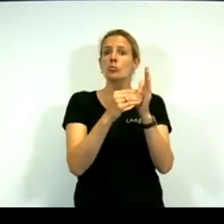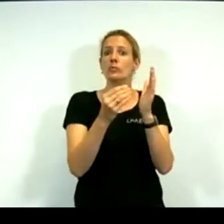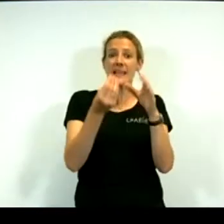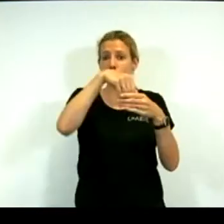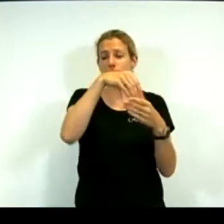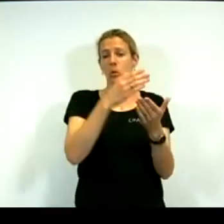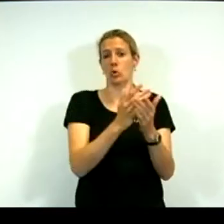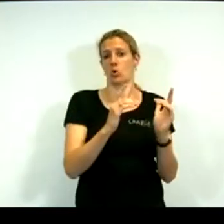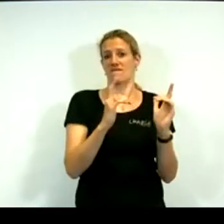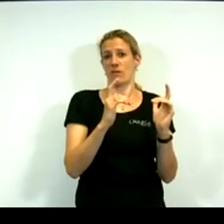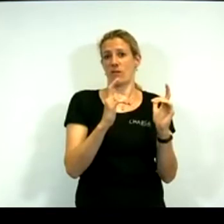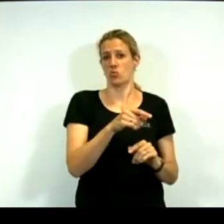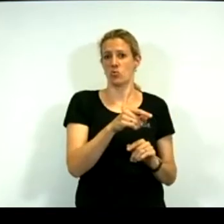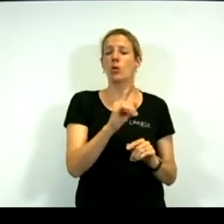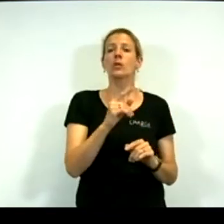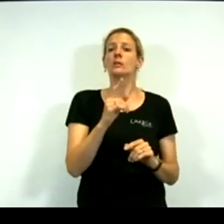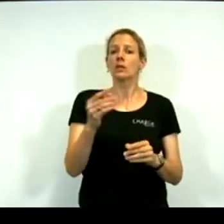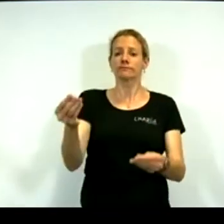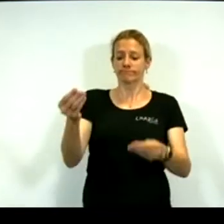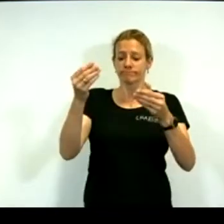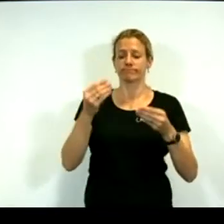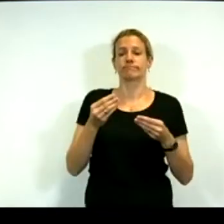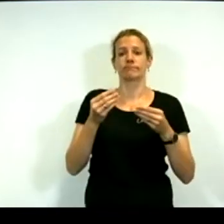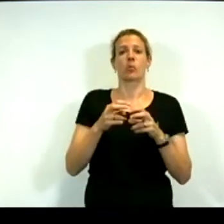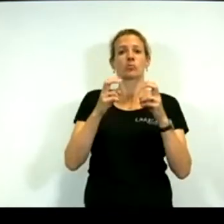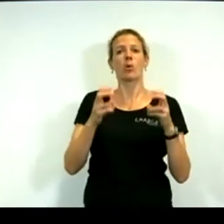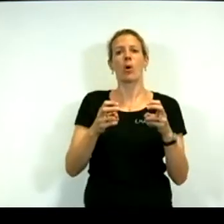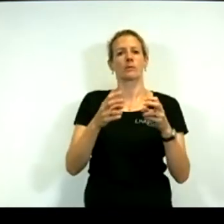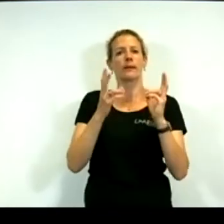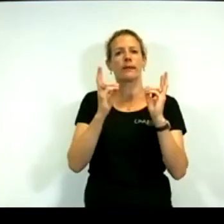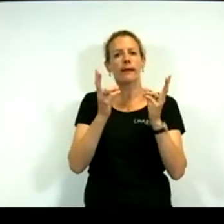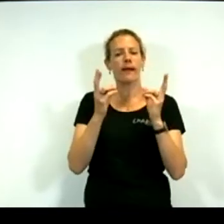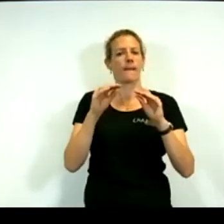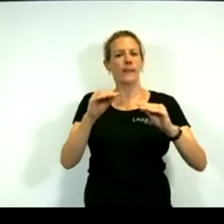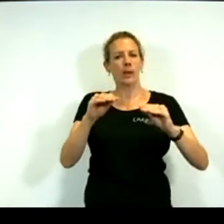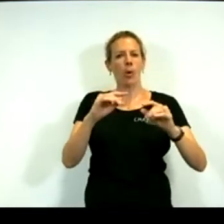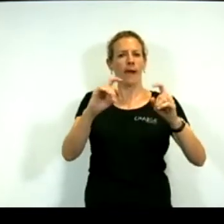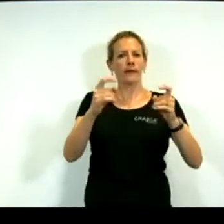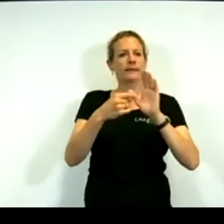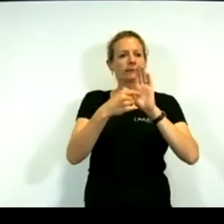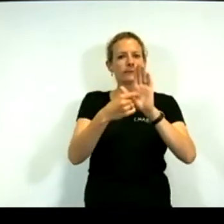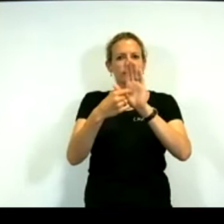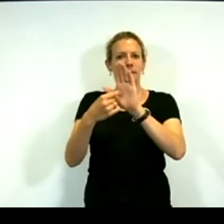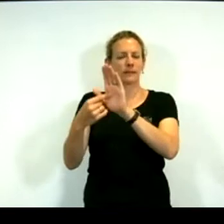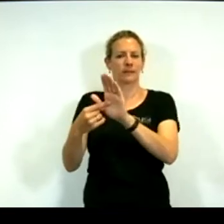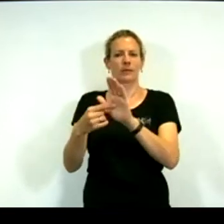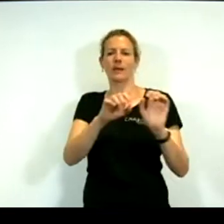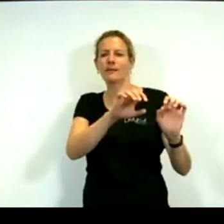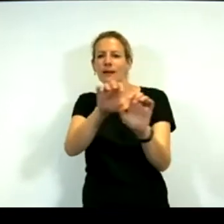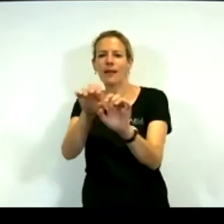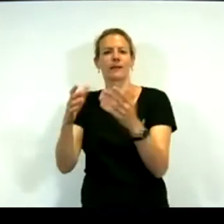can show it to the teachers and explain where the visual field is missing in the